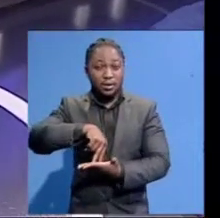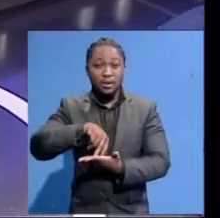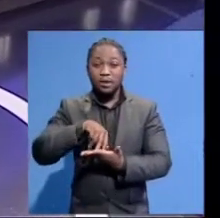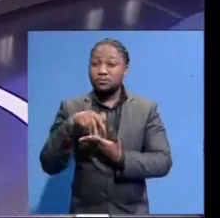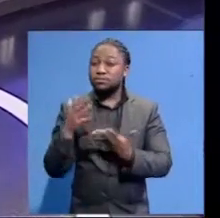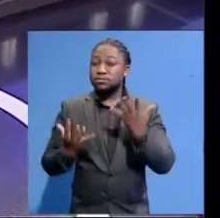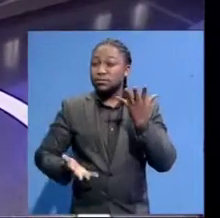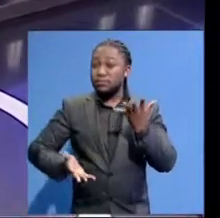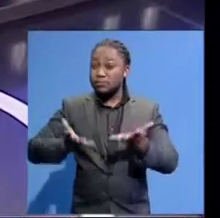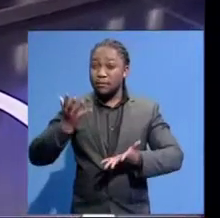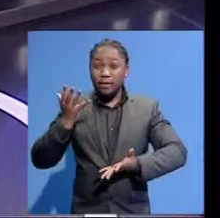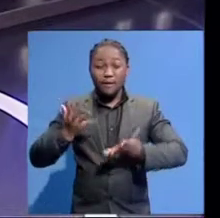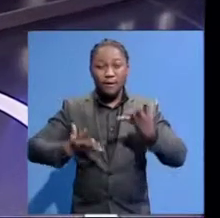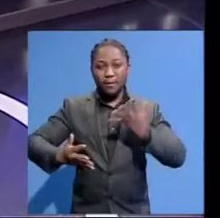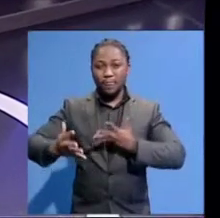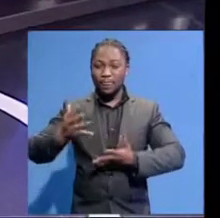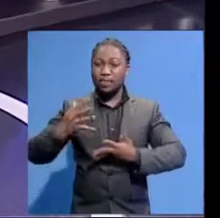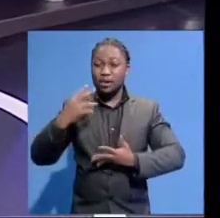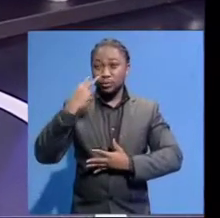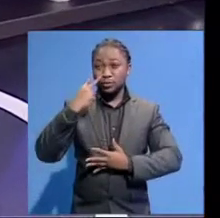if I saw you in